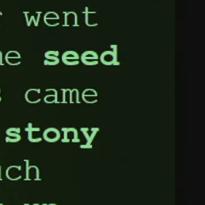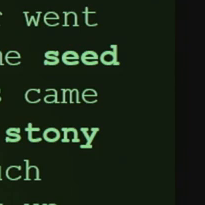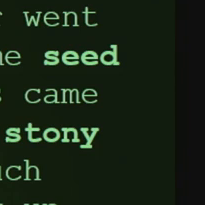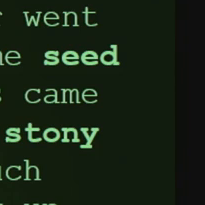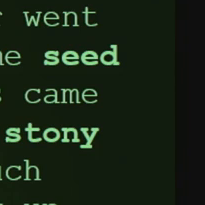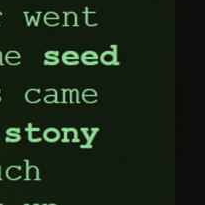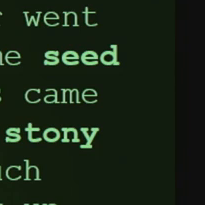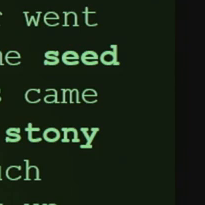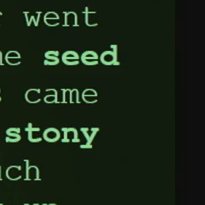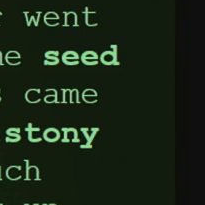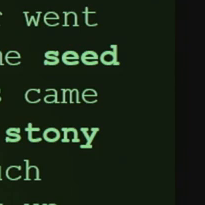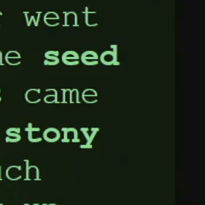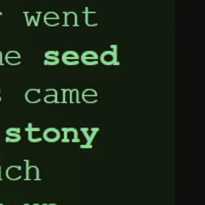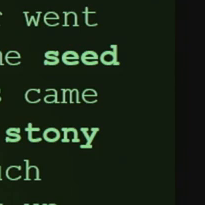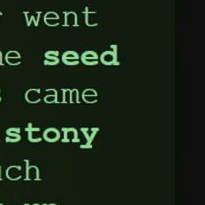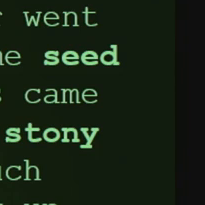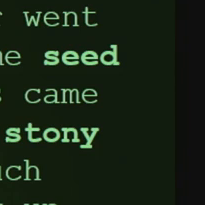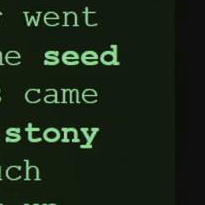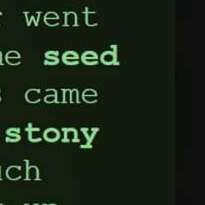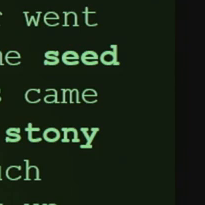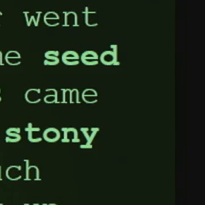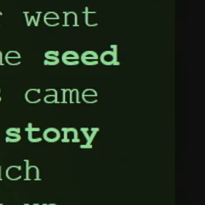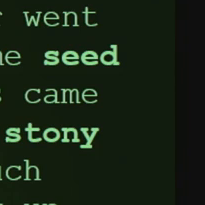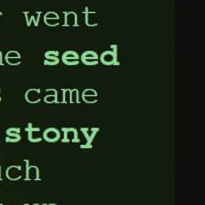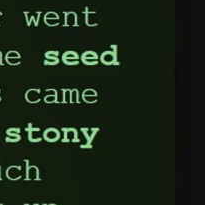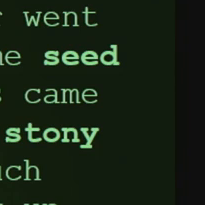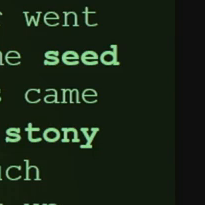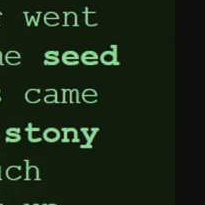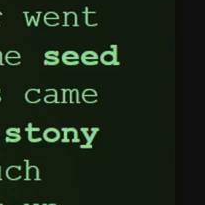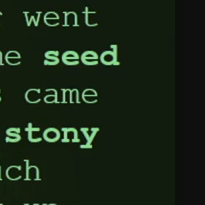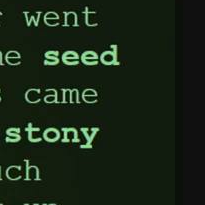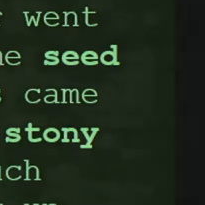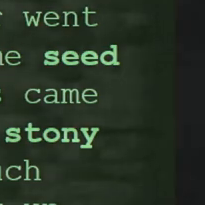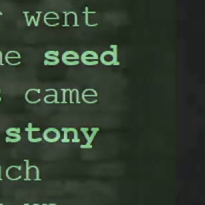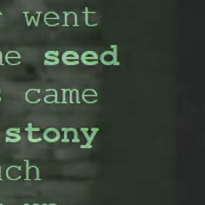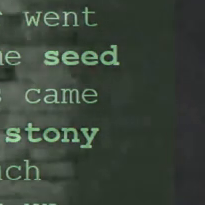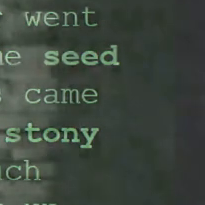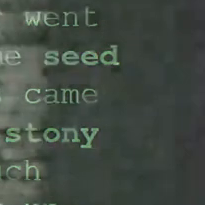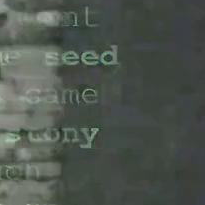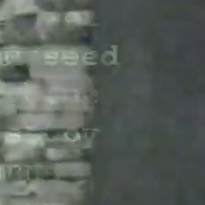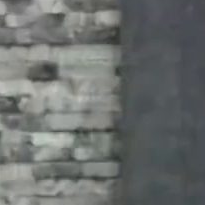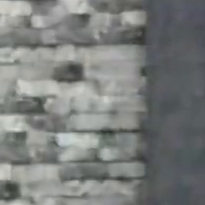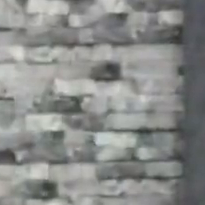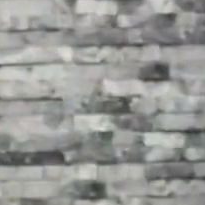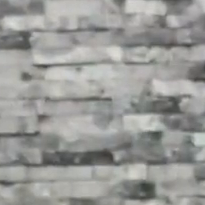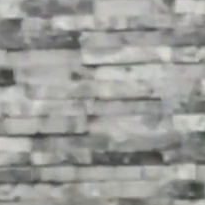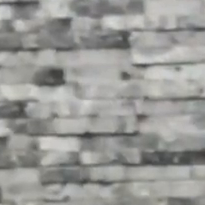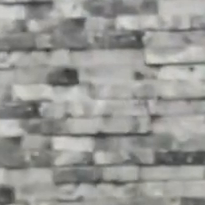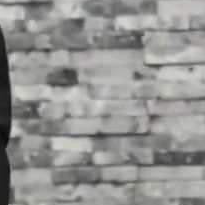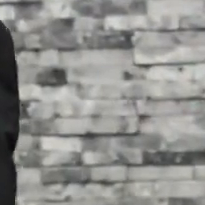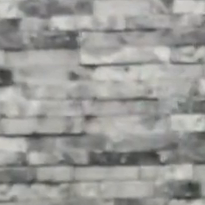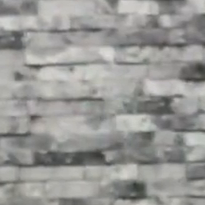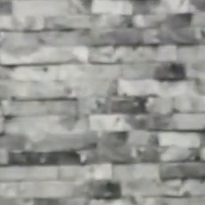pia unijibu wewe, are not tithing? Wangapi hawatoi fungu la kumi? And then I ask, how many of you didn't even buy